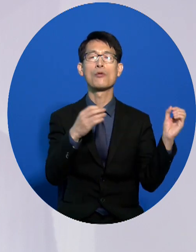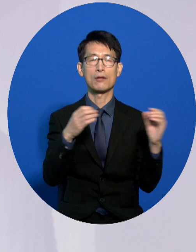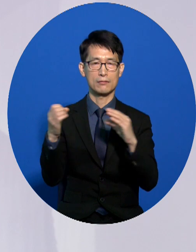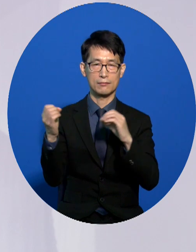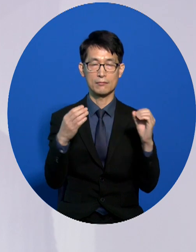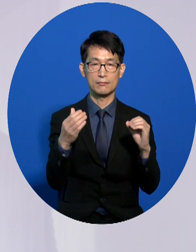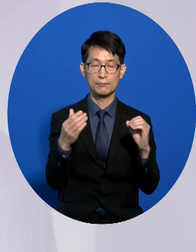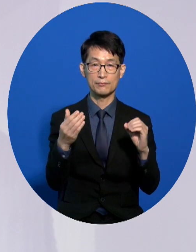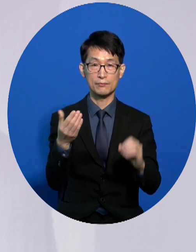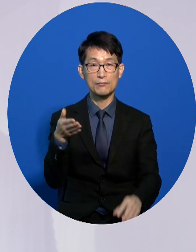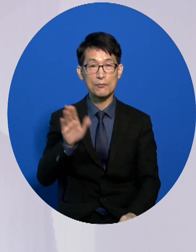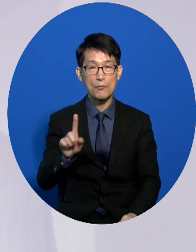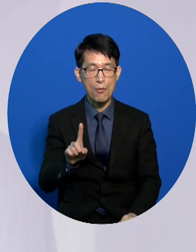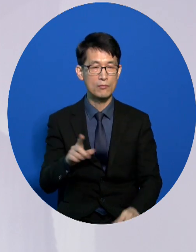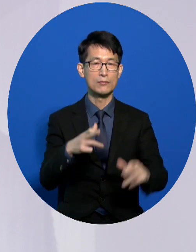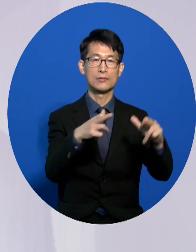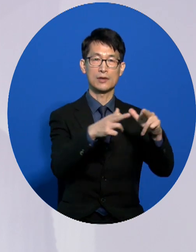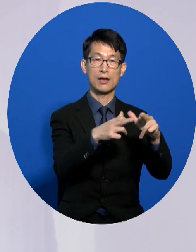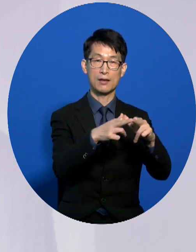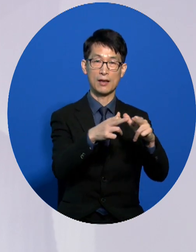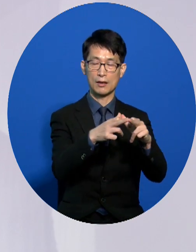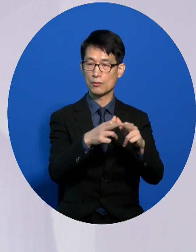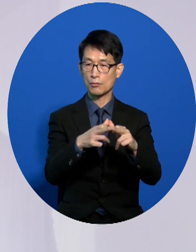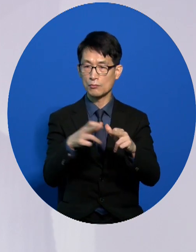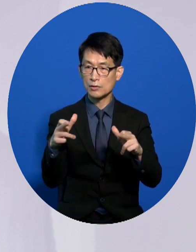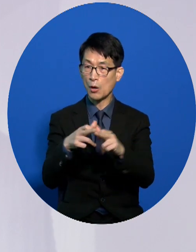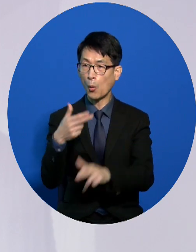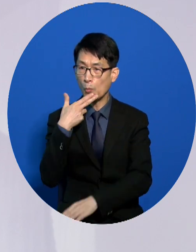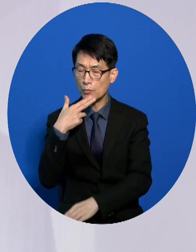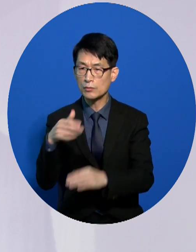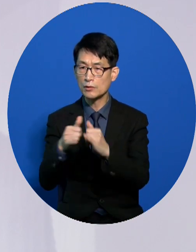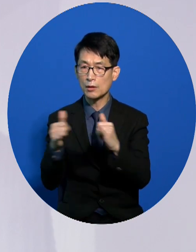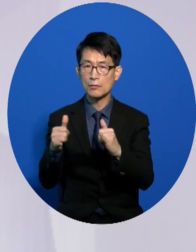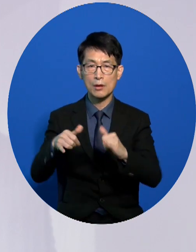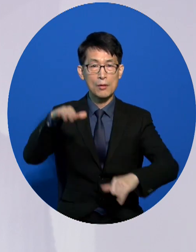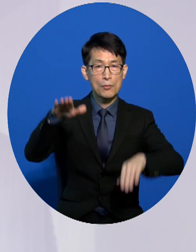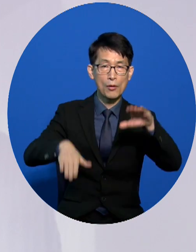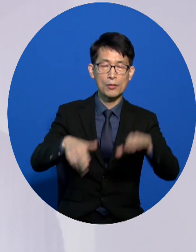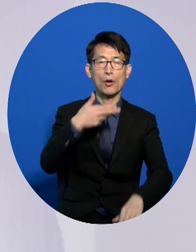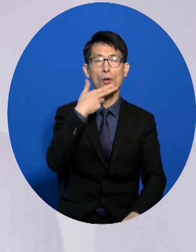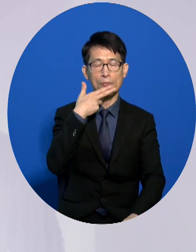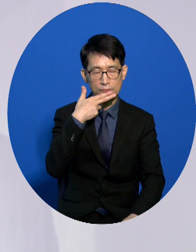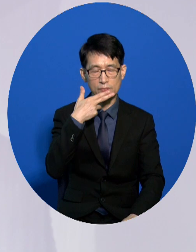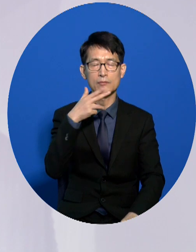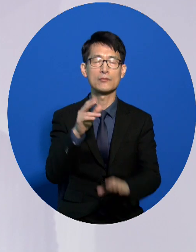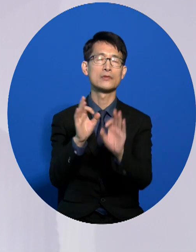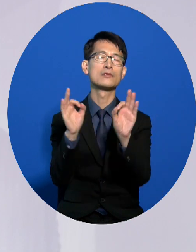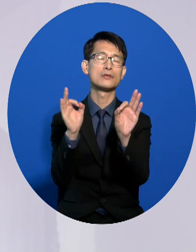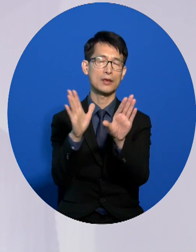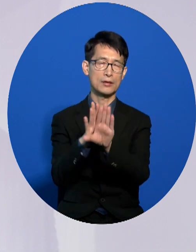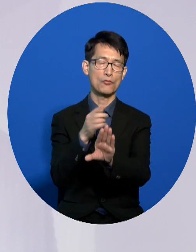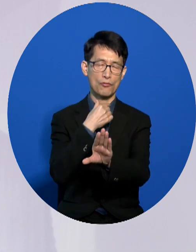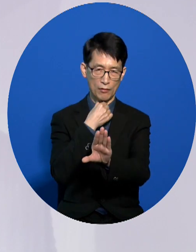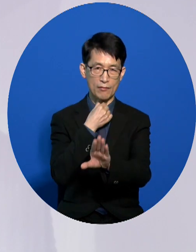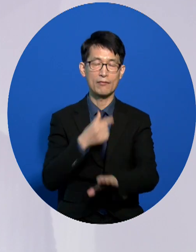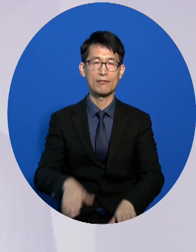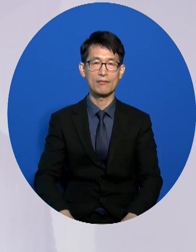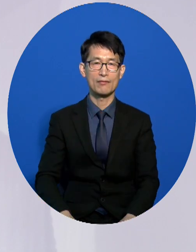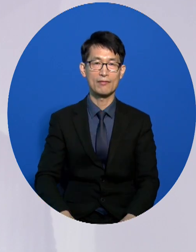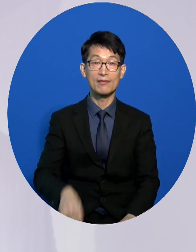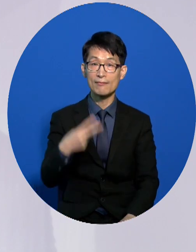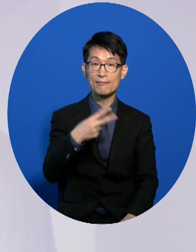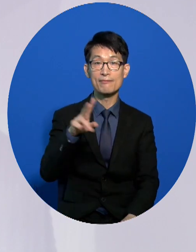with disabilities and also about the various efforts ongoing. However, I was really curious whether there has been